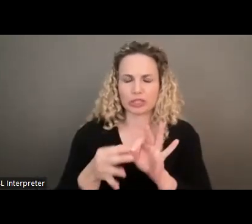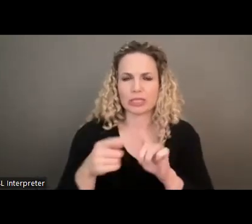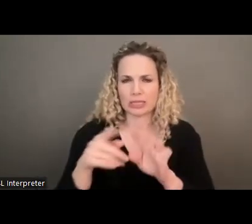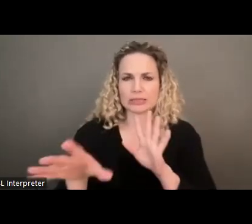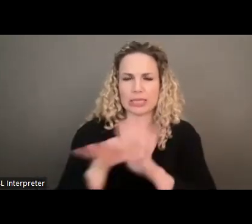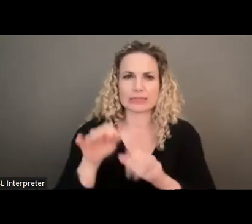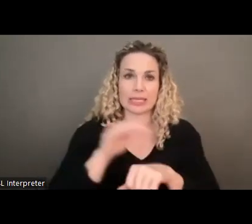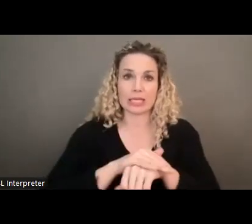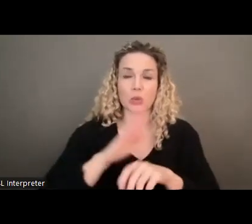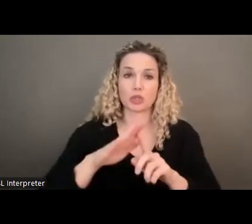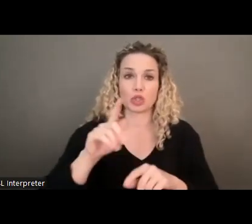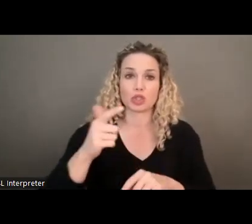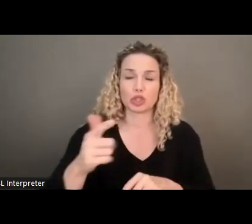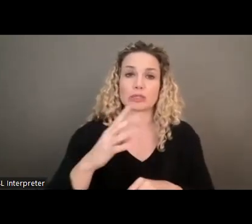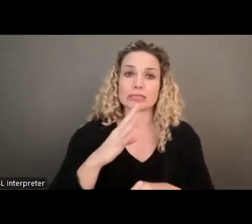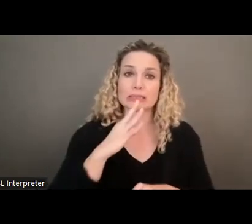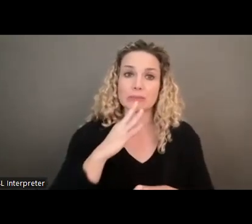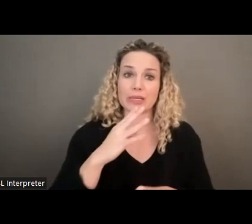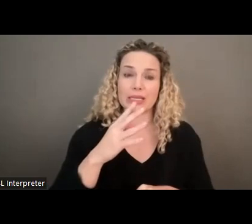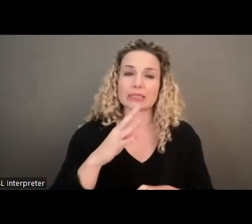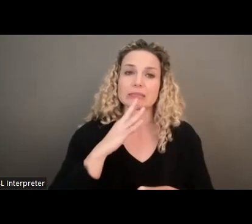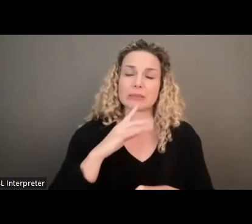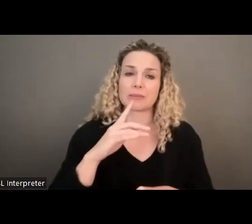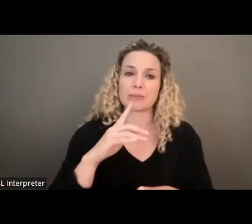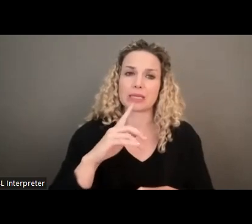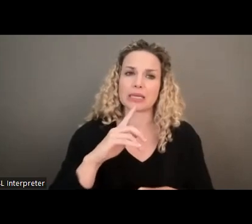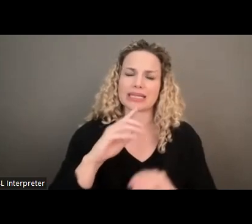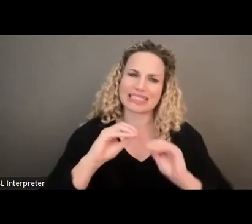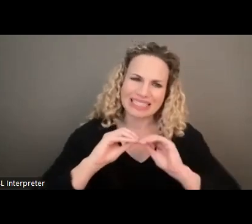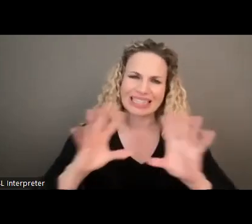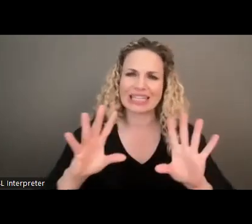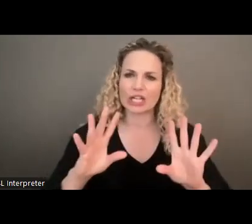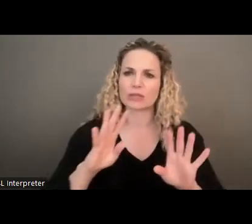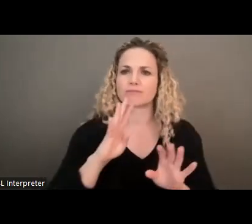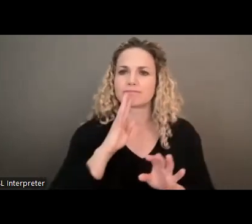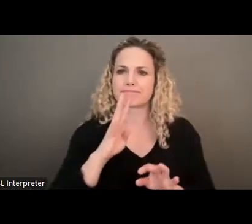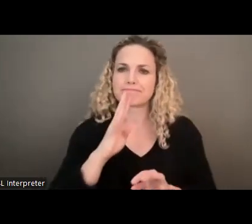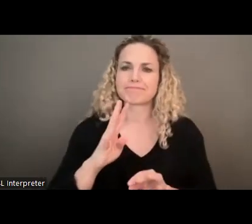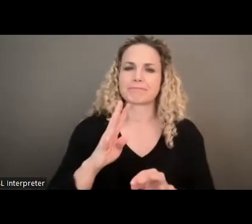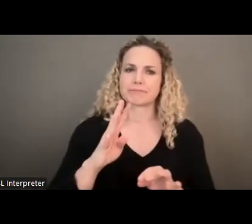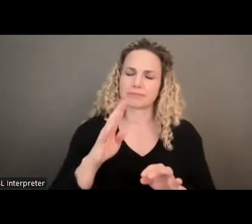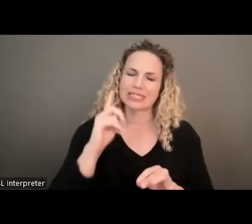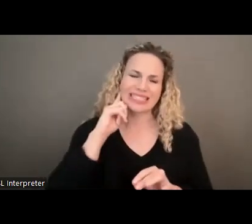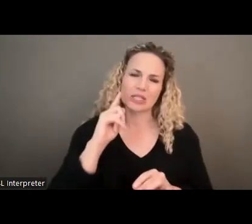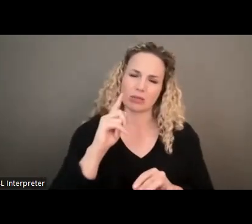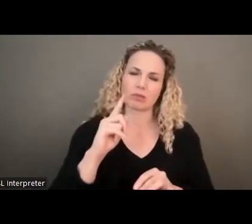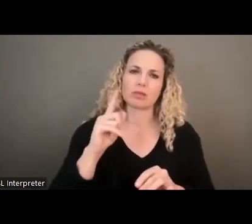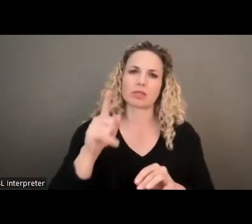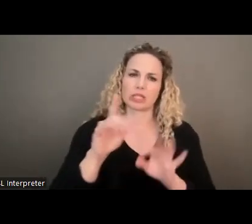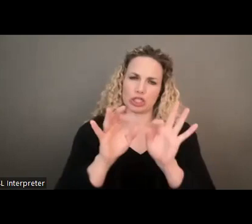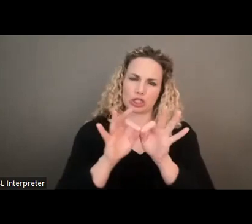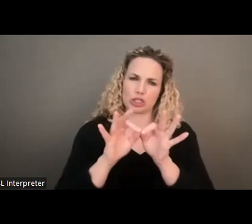your turn to speak, please remember to speak loud and clear and at a moderate pace, as the interpreters will be